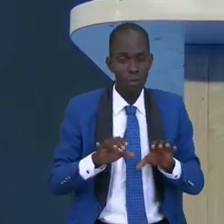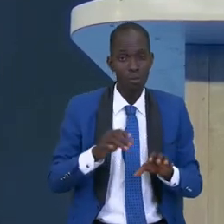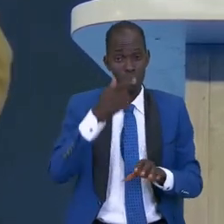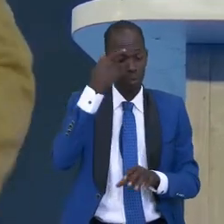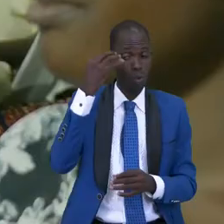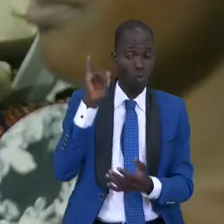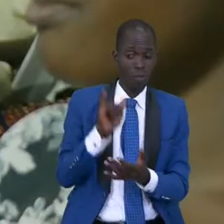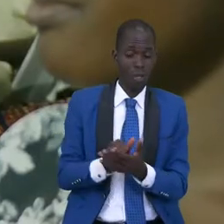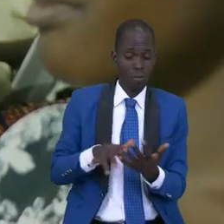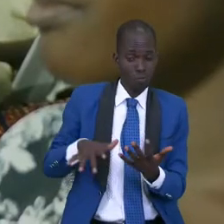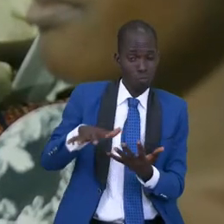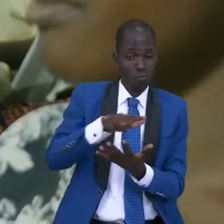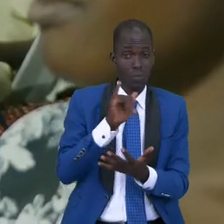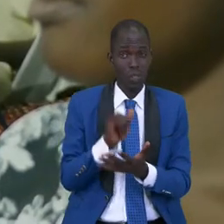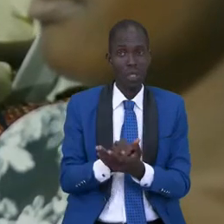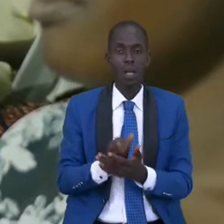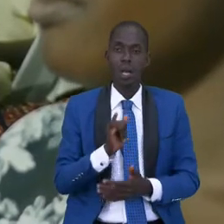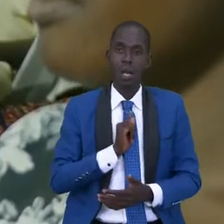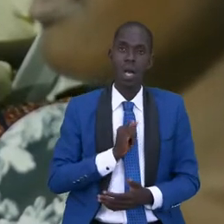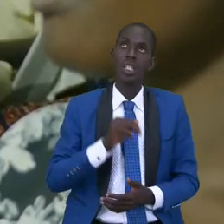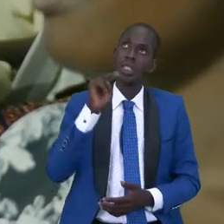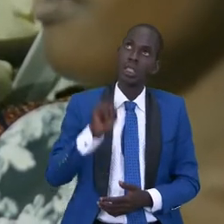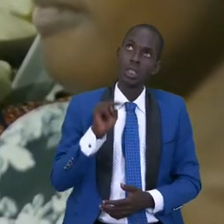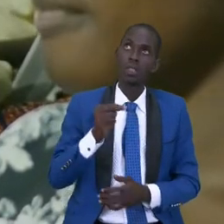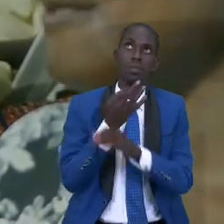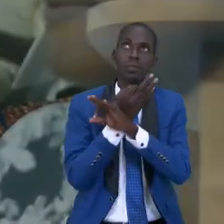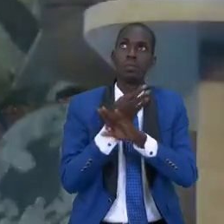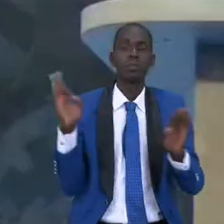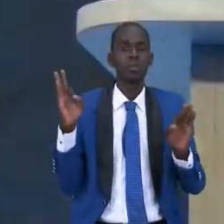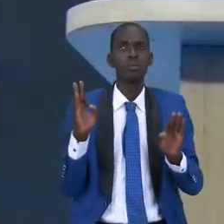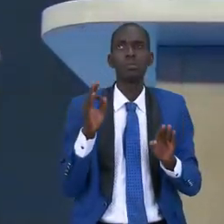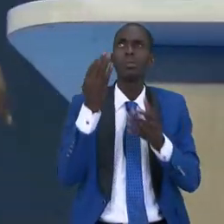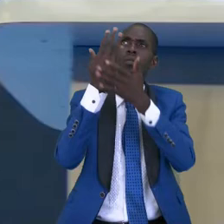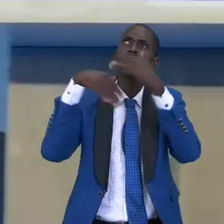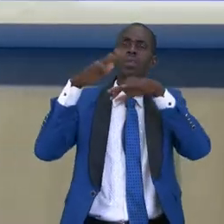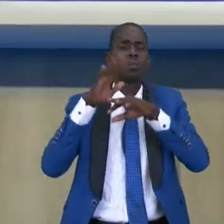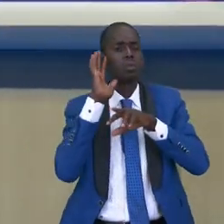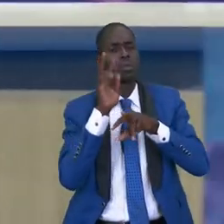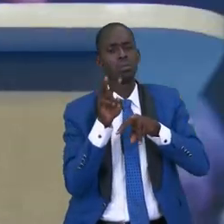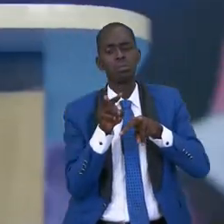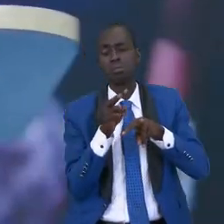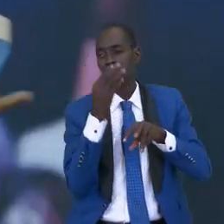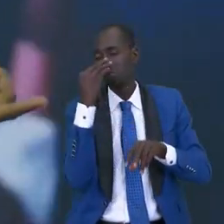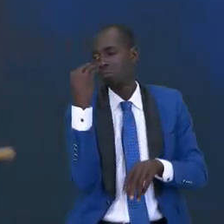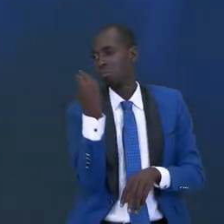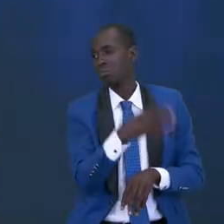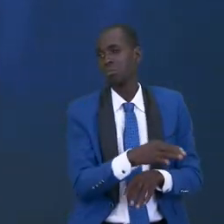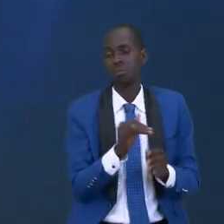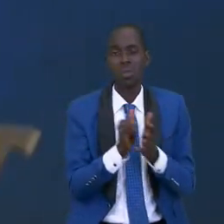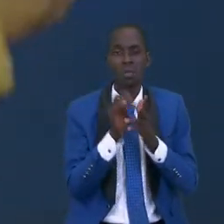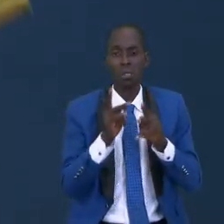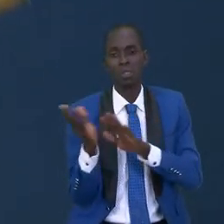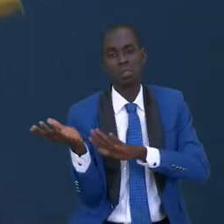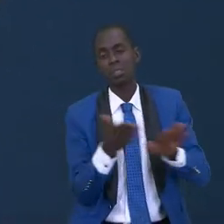marriage, I need freedom. Heaven will look away. Didn't you remember? Don't you